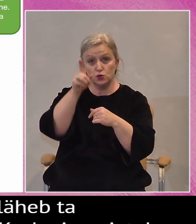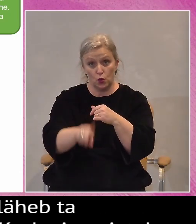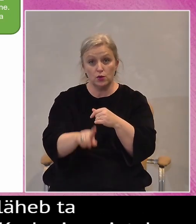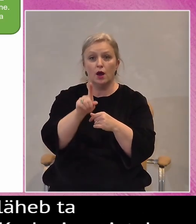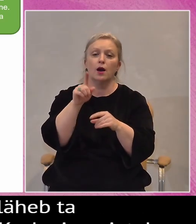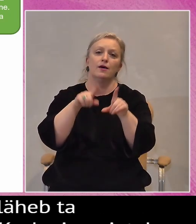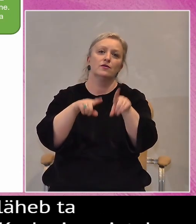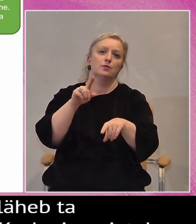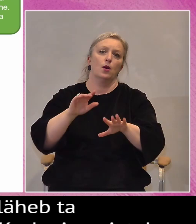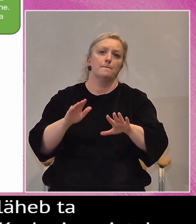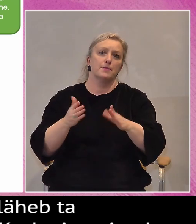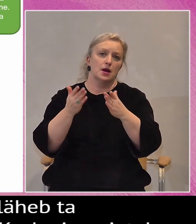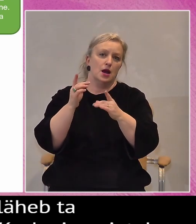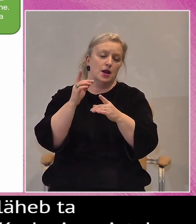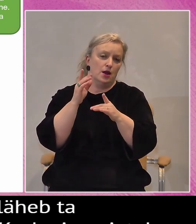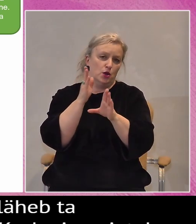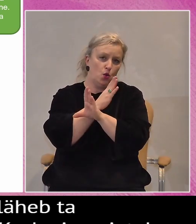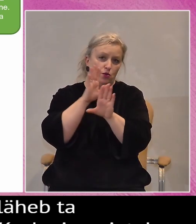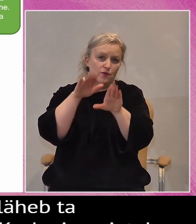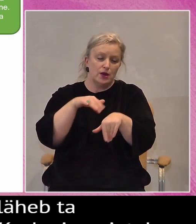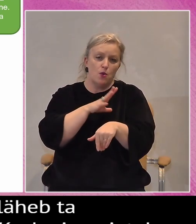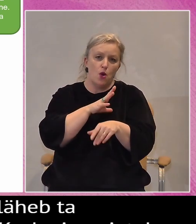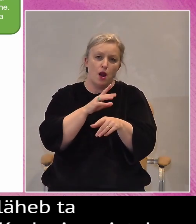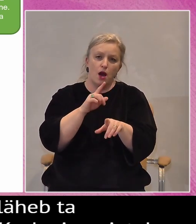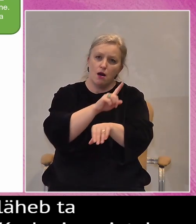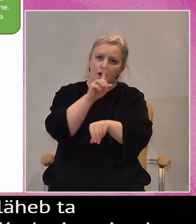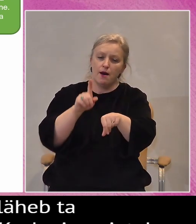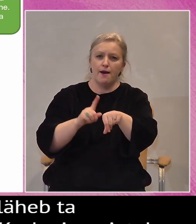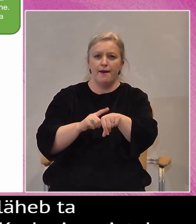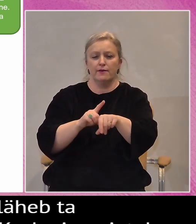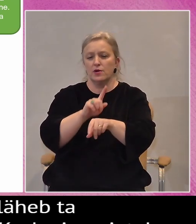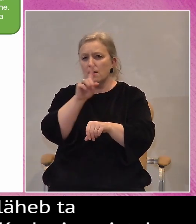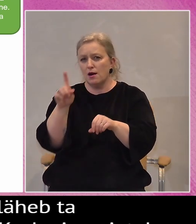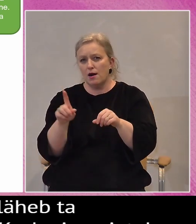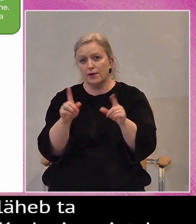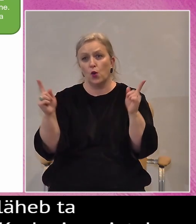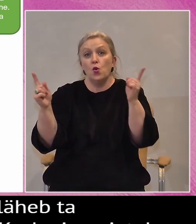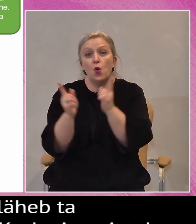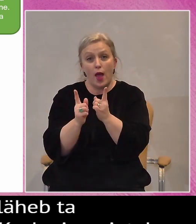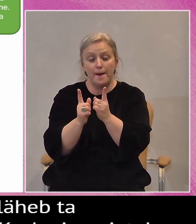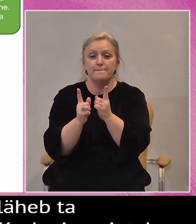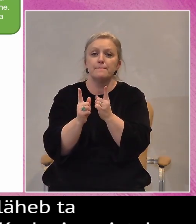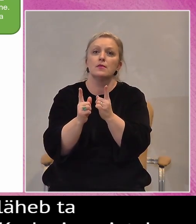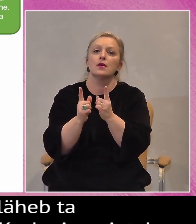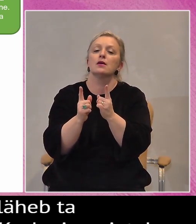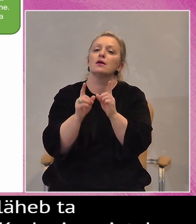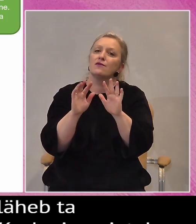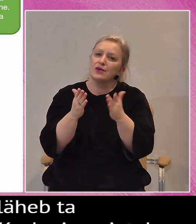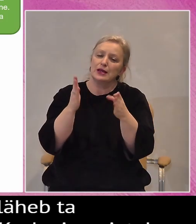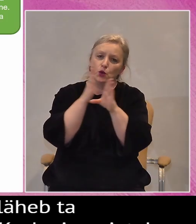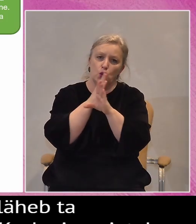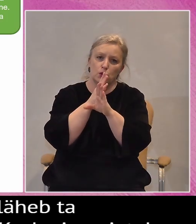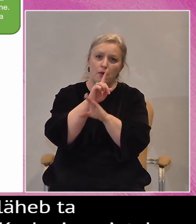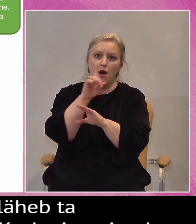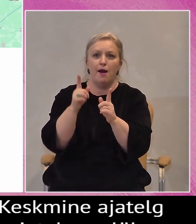disability. The overall timeline is approximately 6 months. It can be